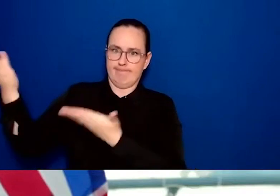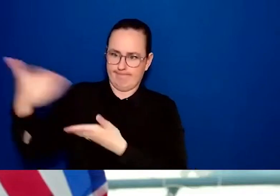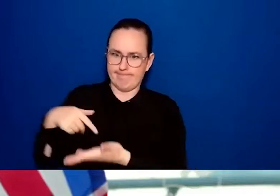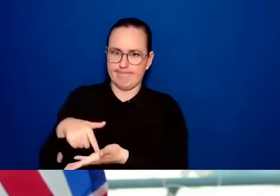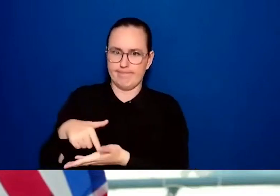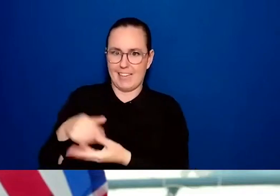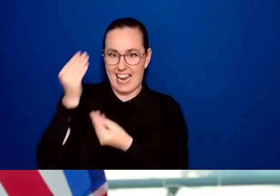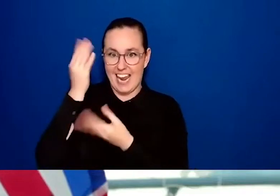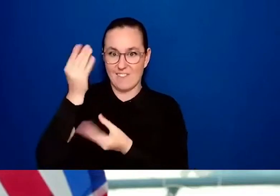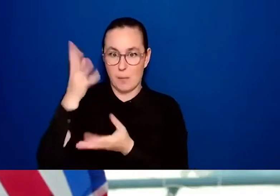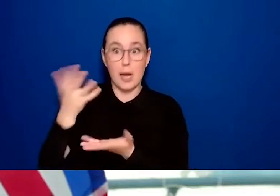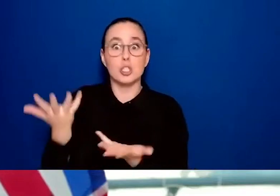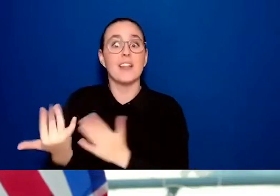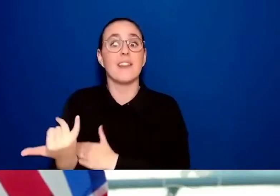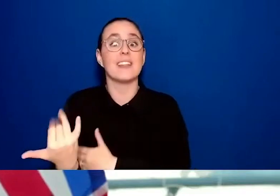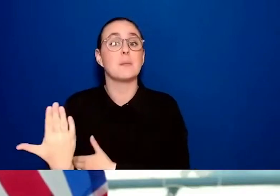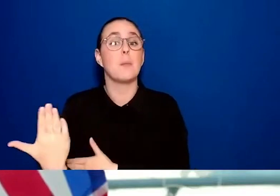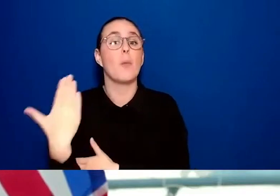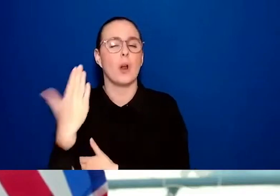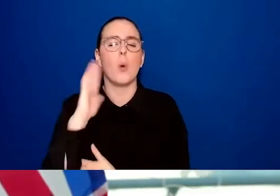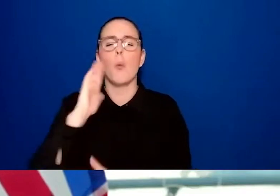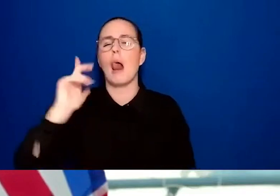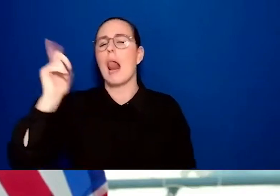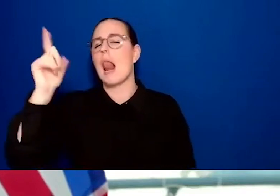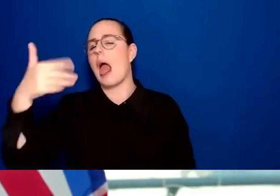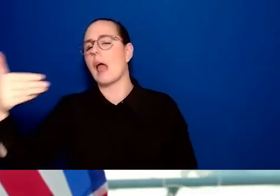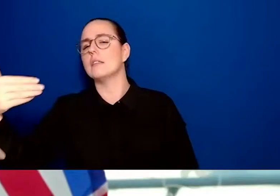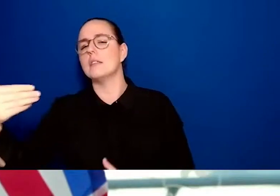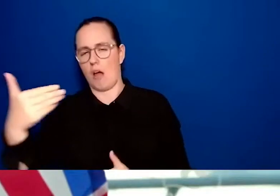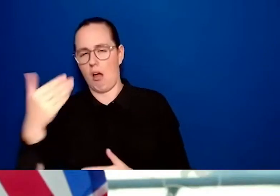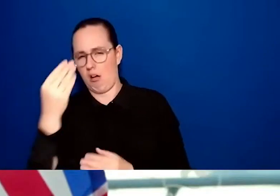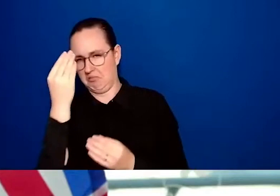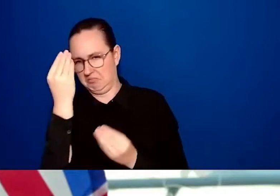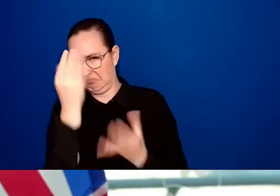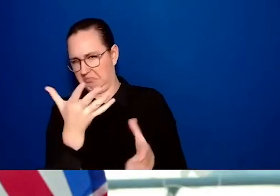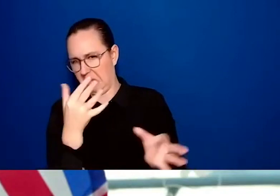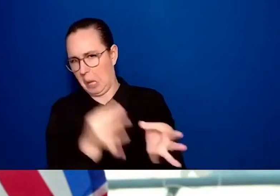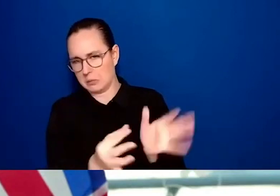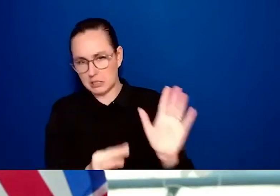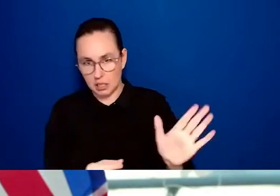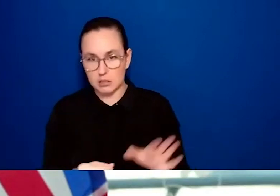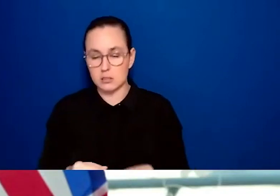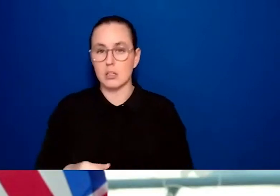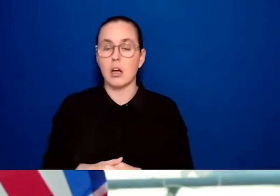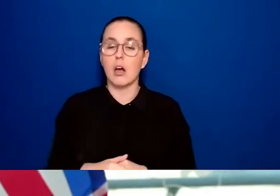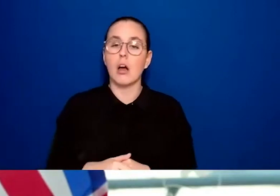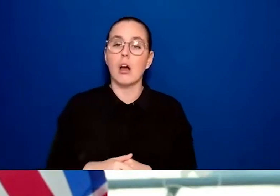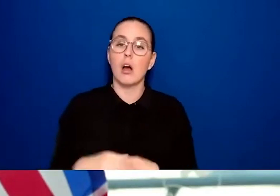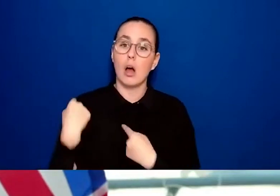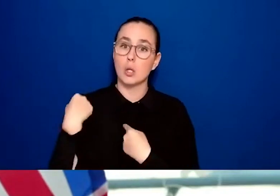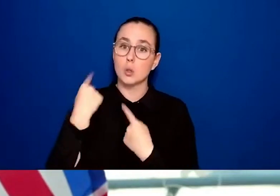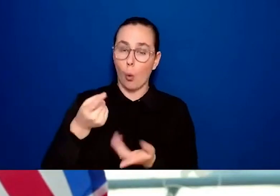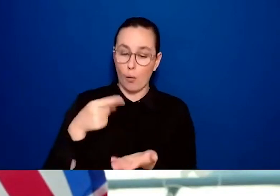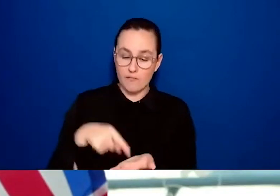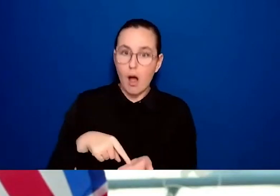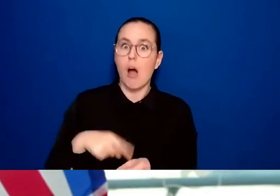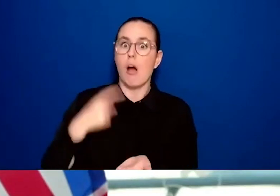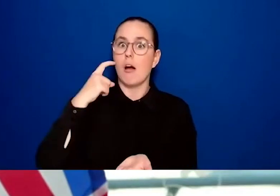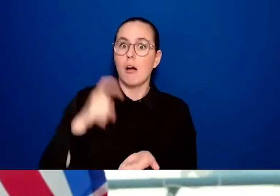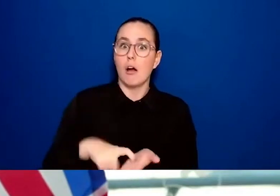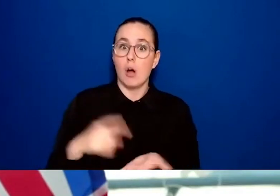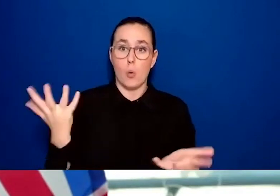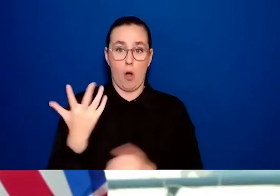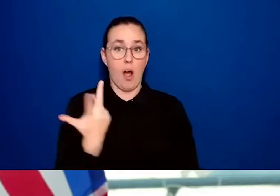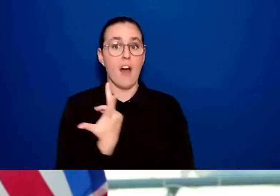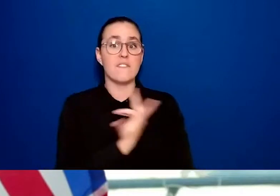it looks like we're still maintaining a very strong response. One of the things that is different here in Canada